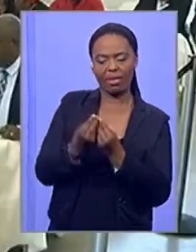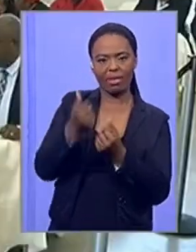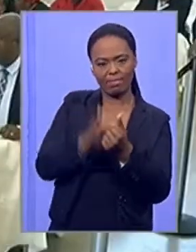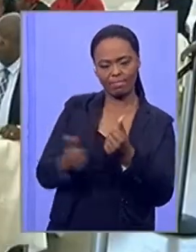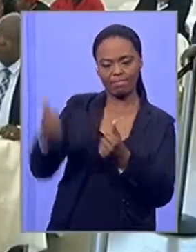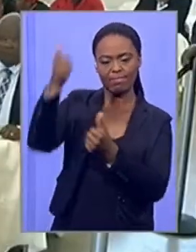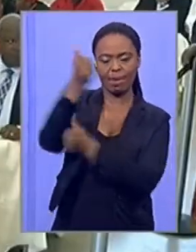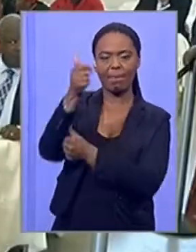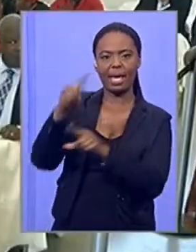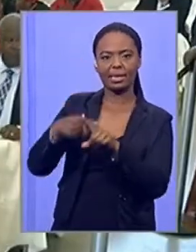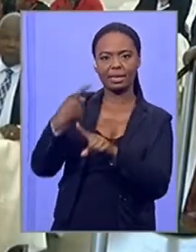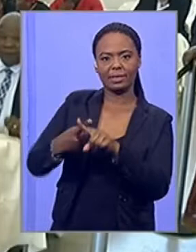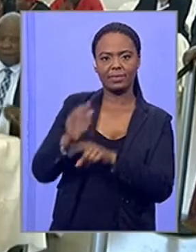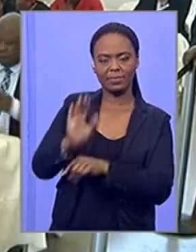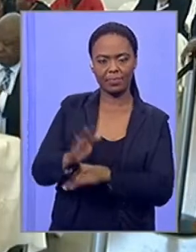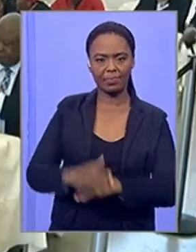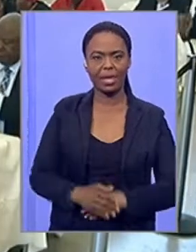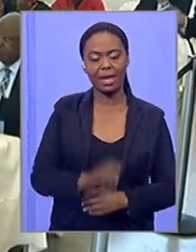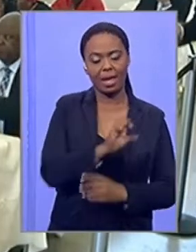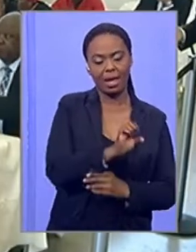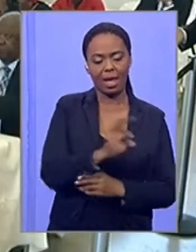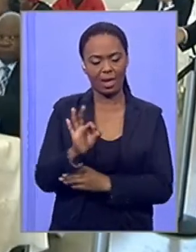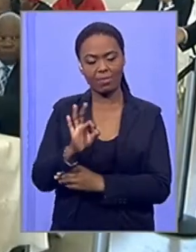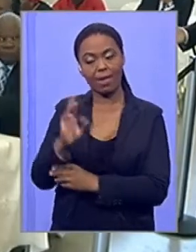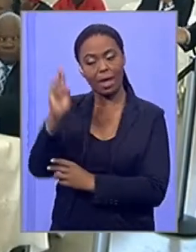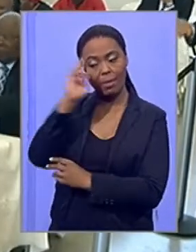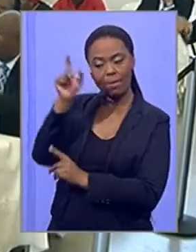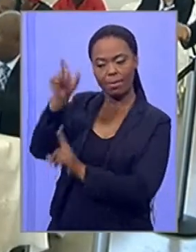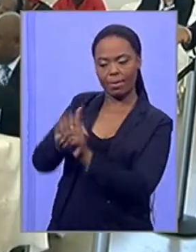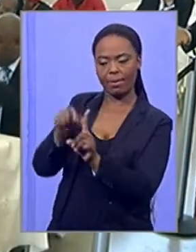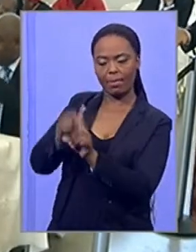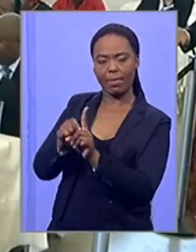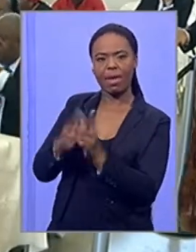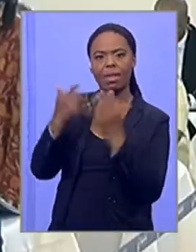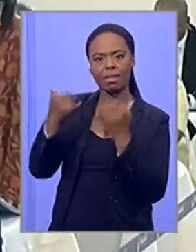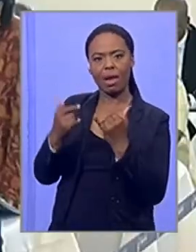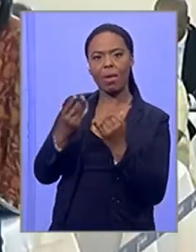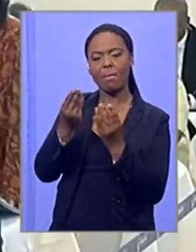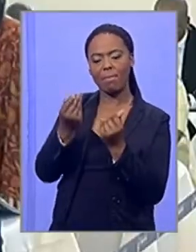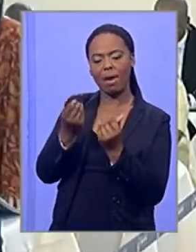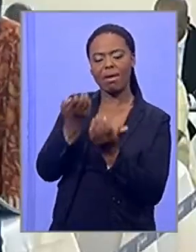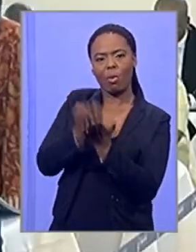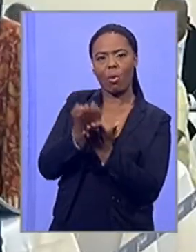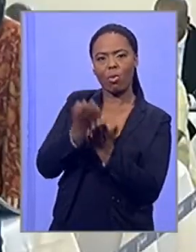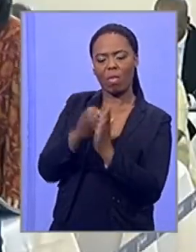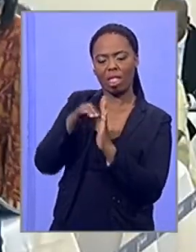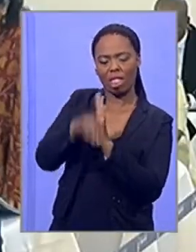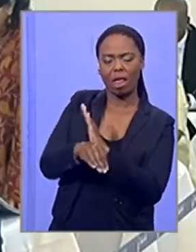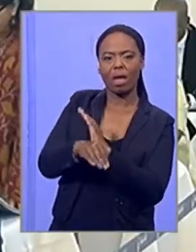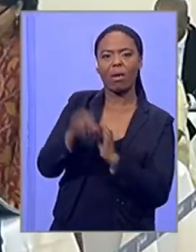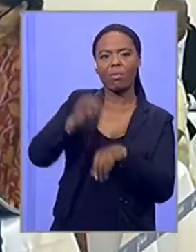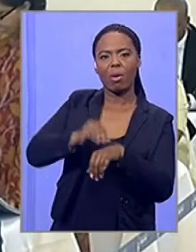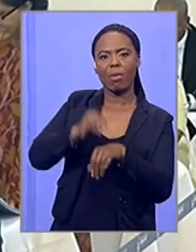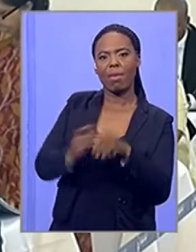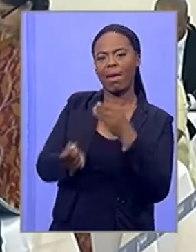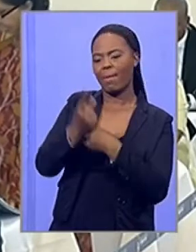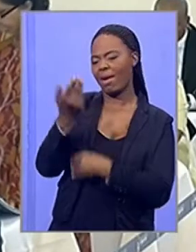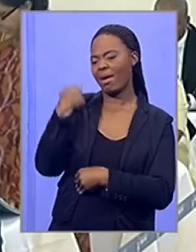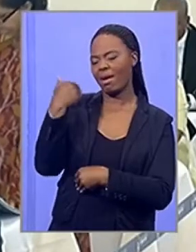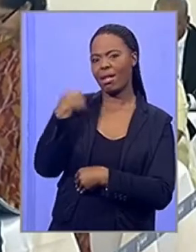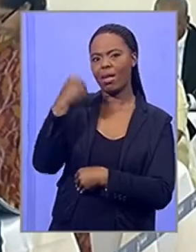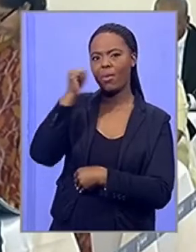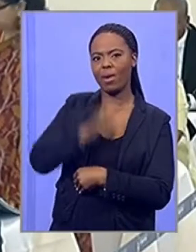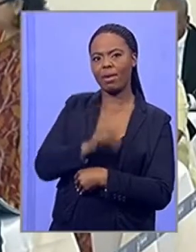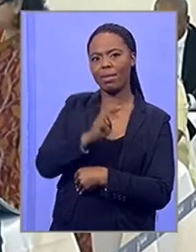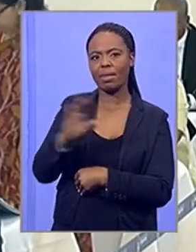executive. EFF e ne ya mogopotsa ka ga tsamaiso e sokameng ya matlole ka paka ya fa a ne a okame maemo a bokhuduthamaga